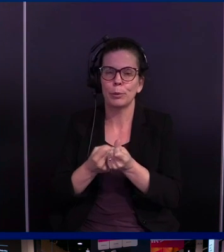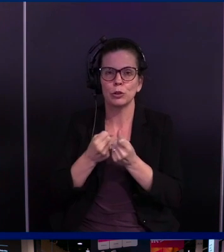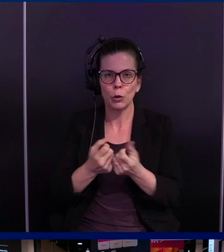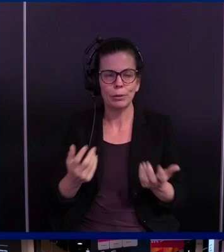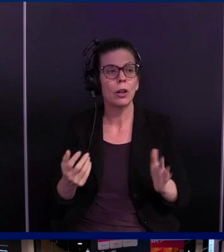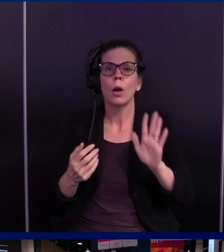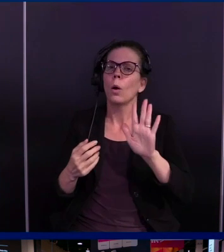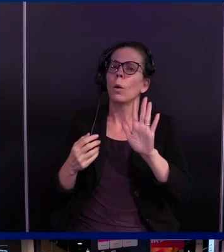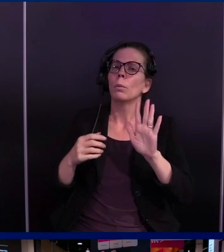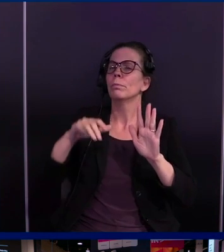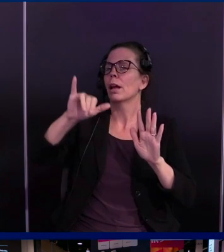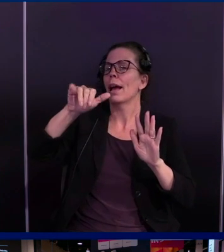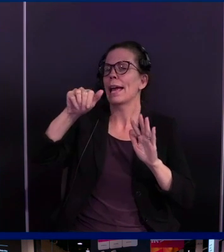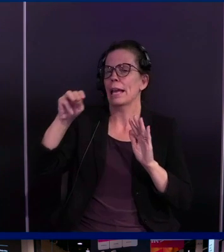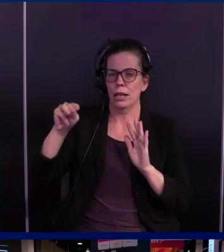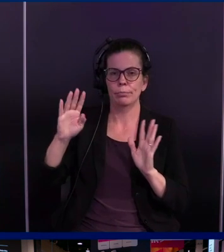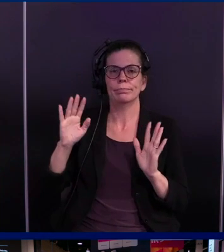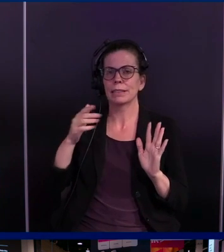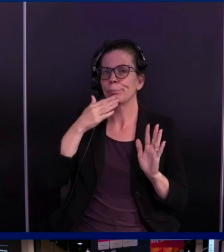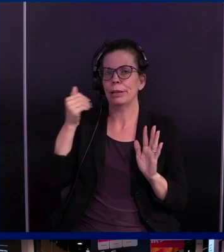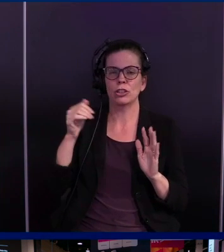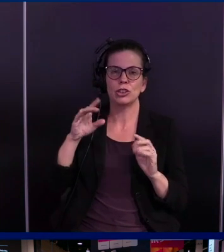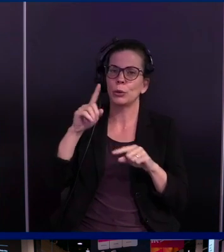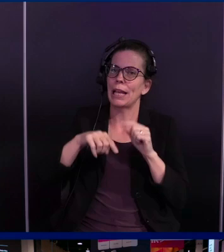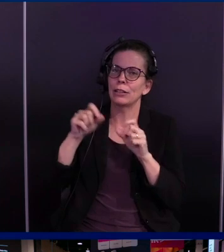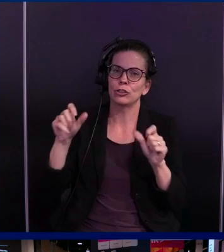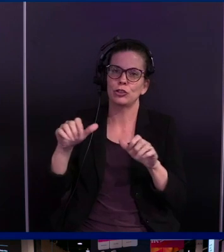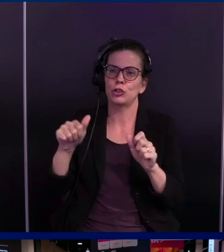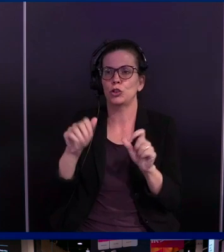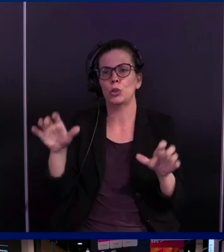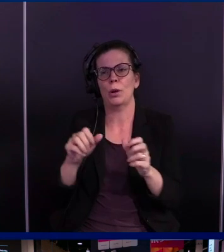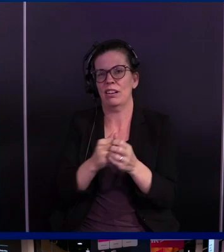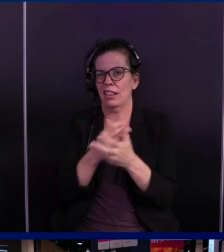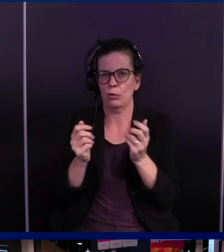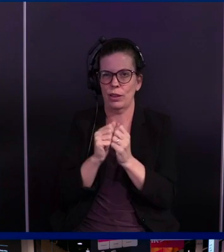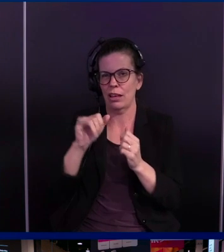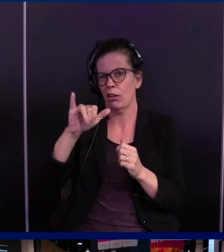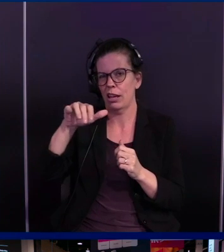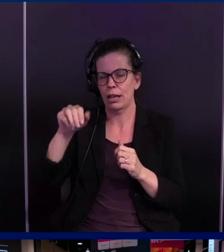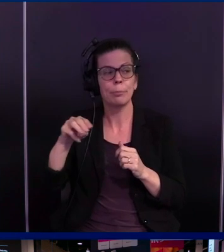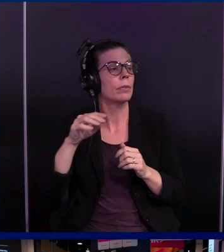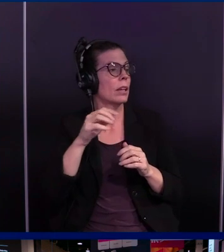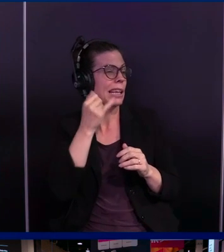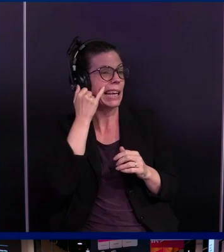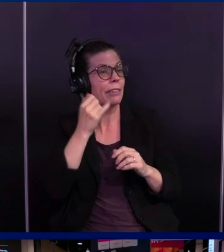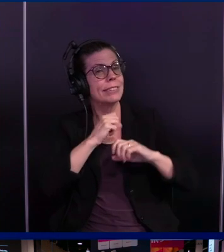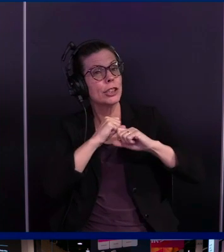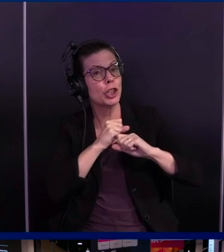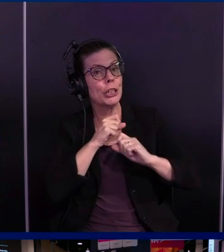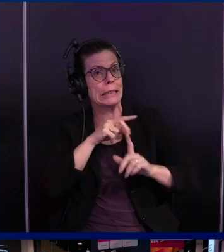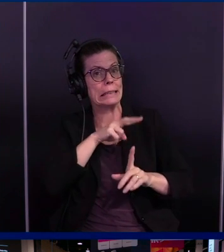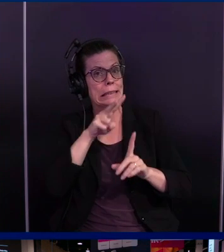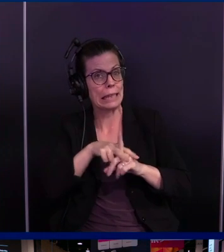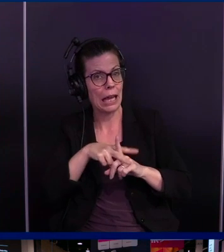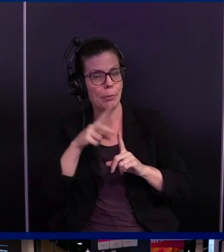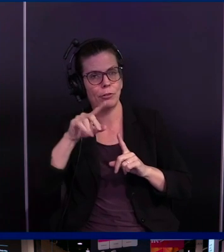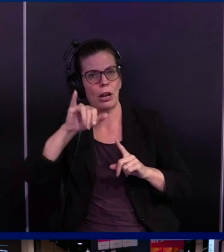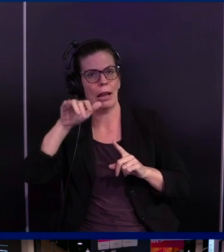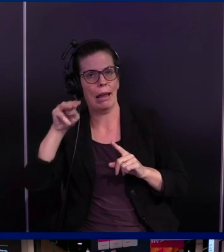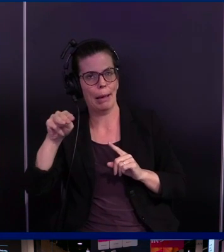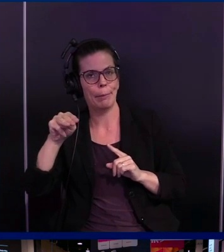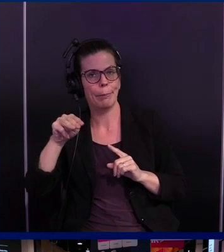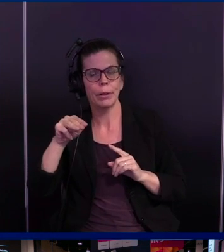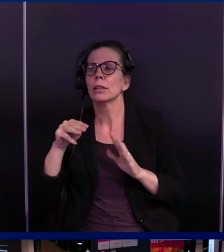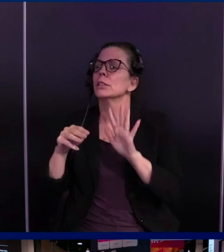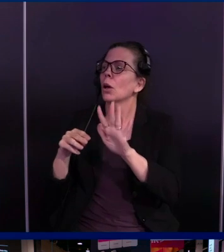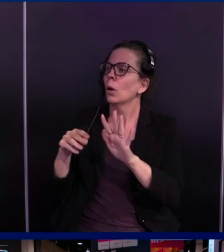better, IAM. You can't do anything without IAM. Okay, so let's see if there's a security assignment for IAM. Yeah.